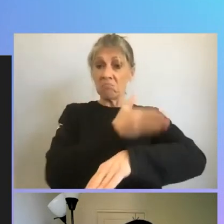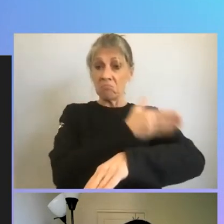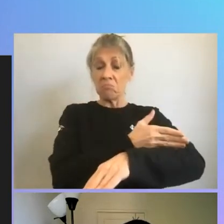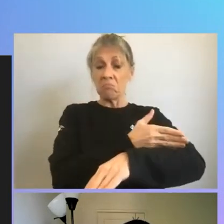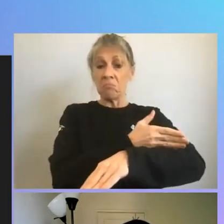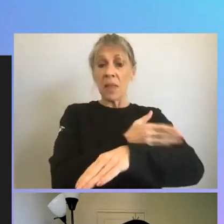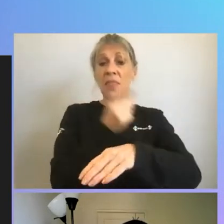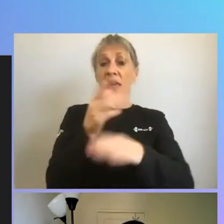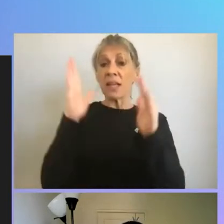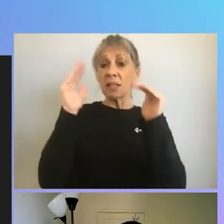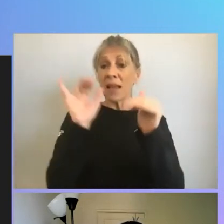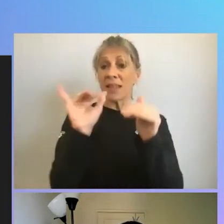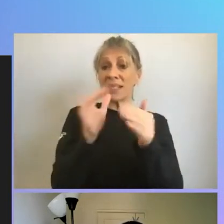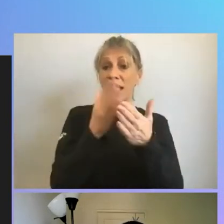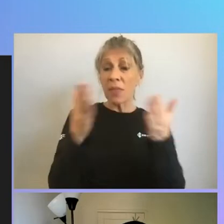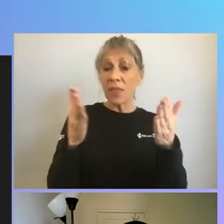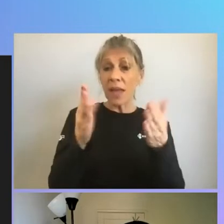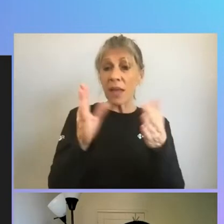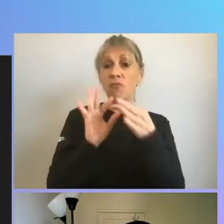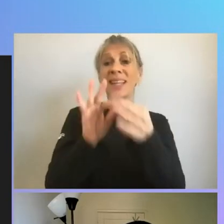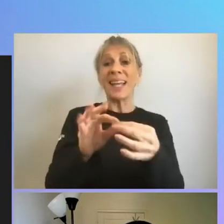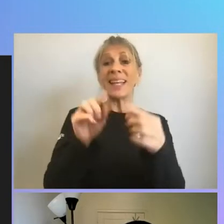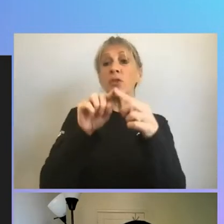expect the same thing around alt text.